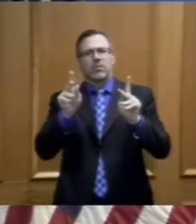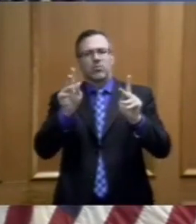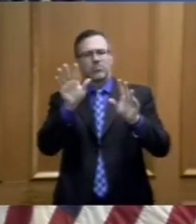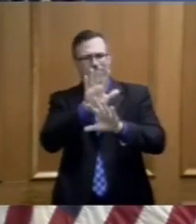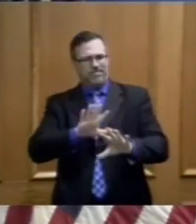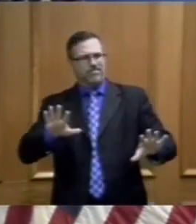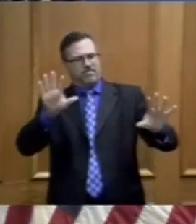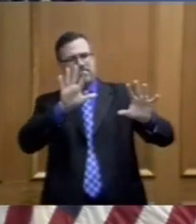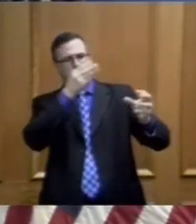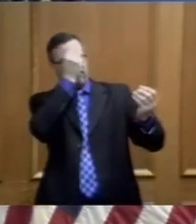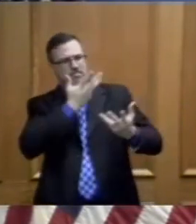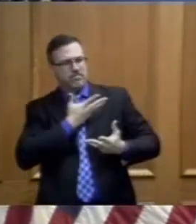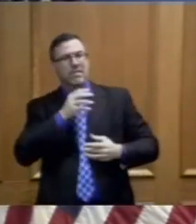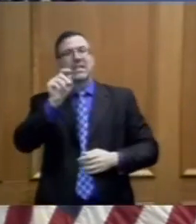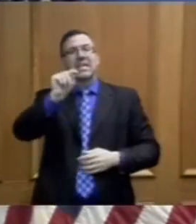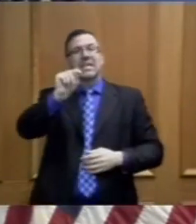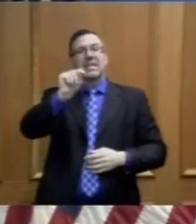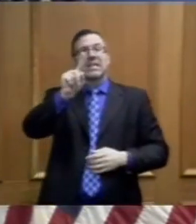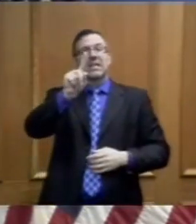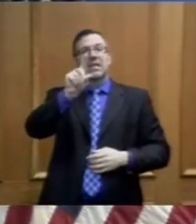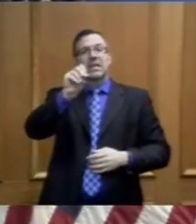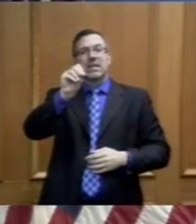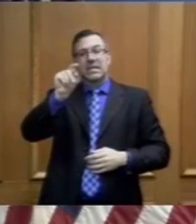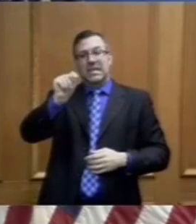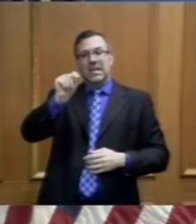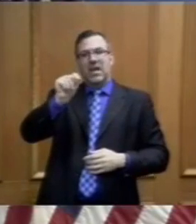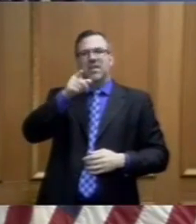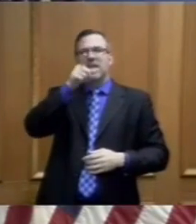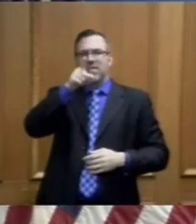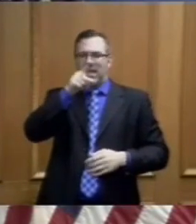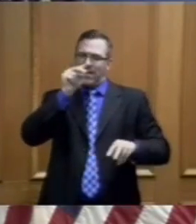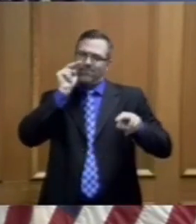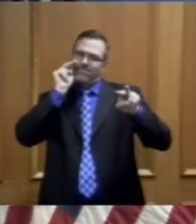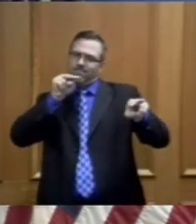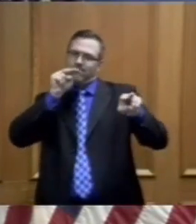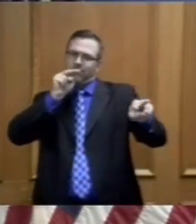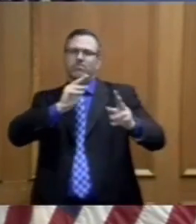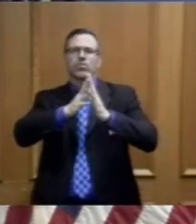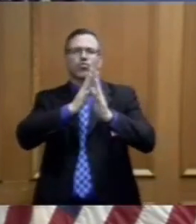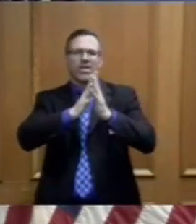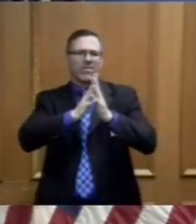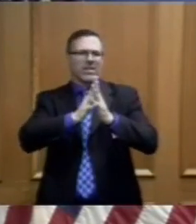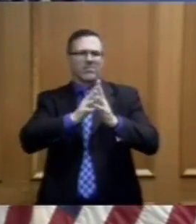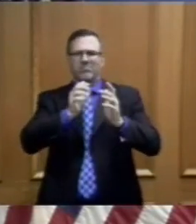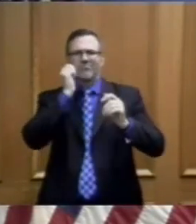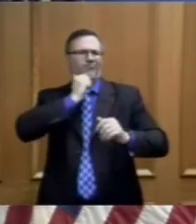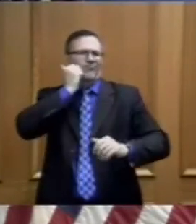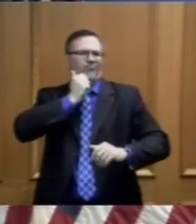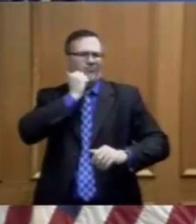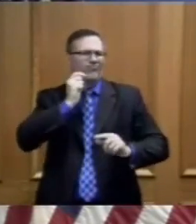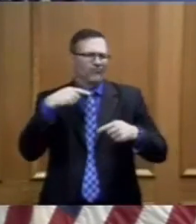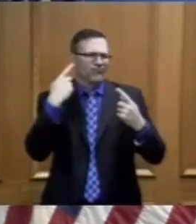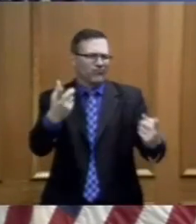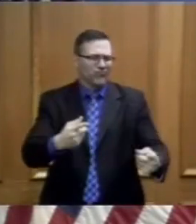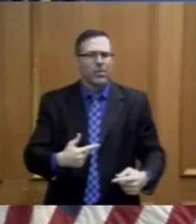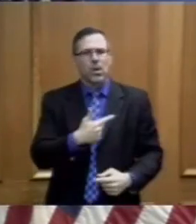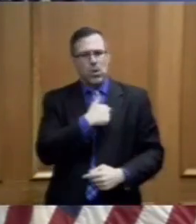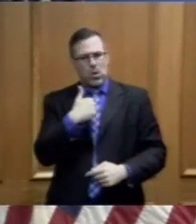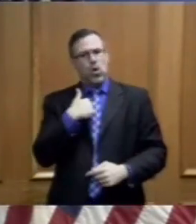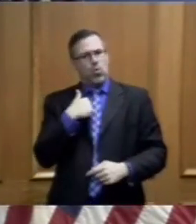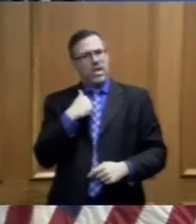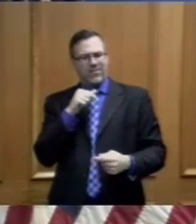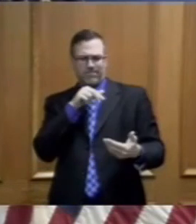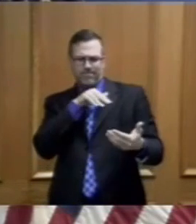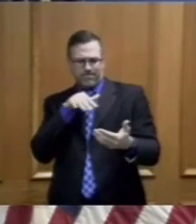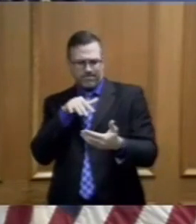TDOT tracks traffic all the time. That's a part of something they continuously do. And we've been watching that traffic,